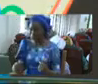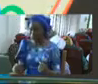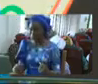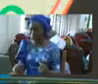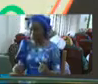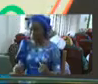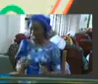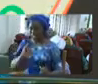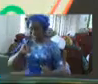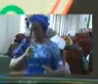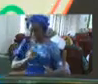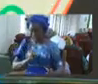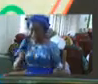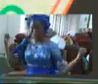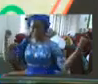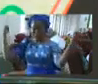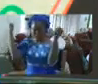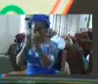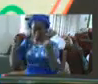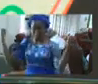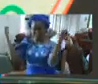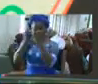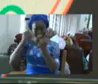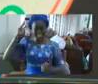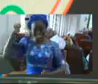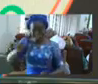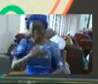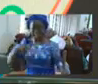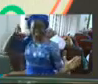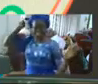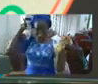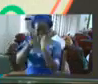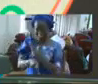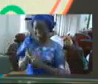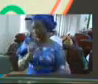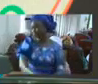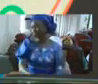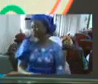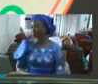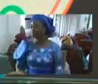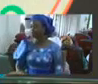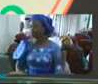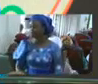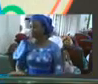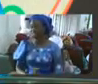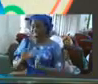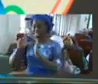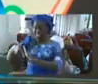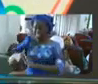I fought him and killed him. A bear